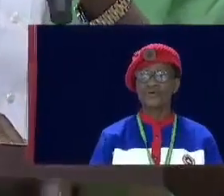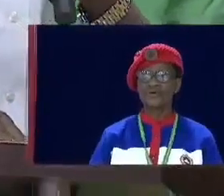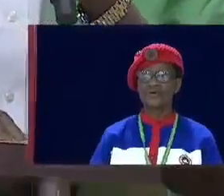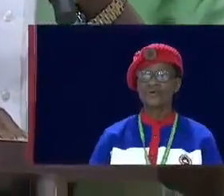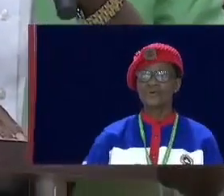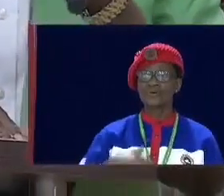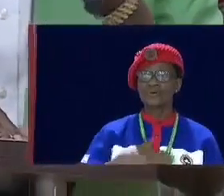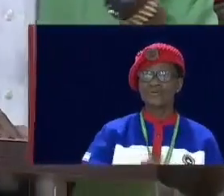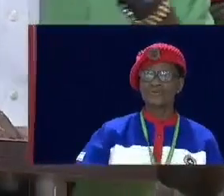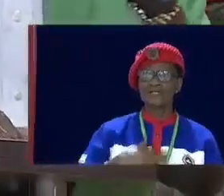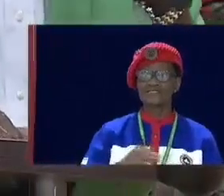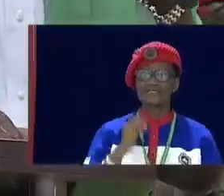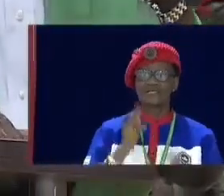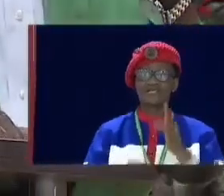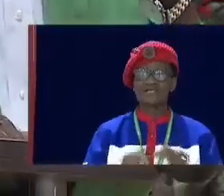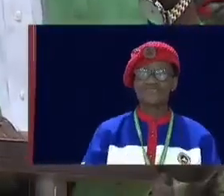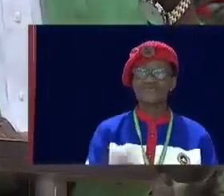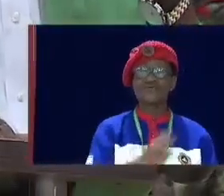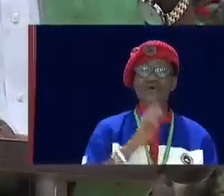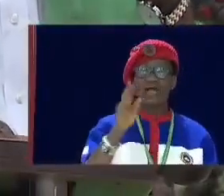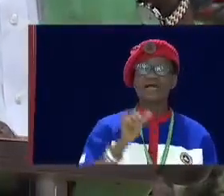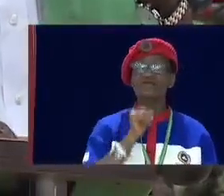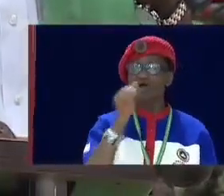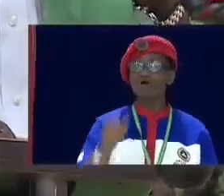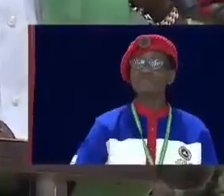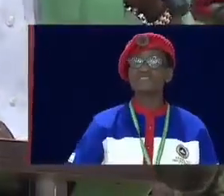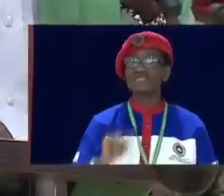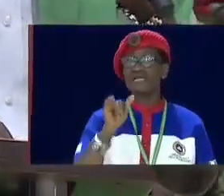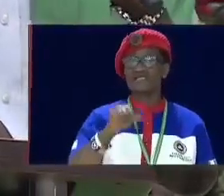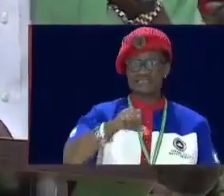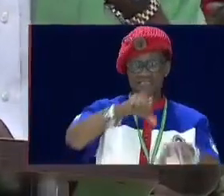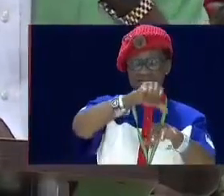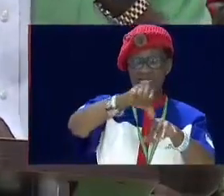Please, if you have not yet been anointed,